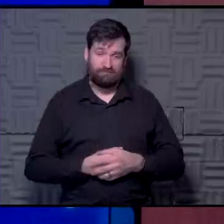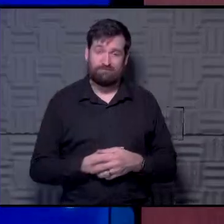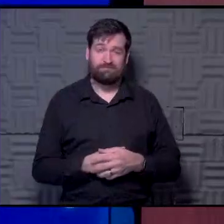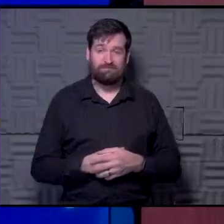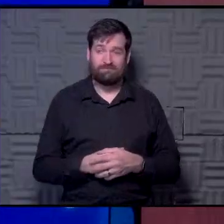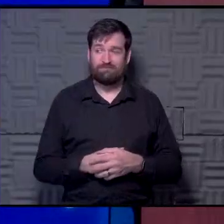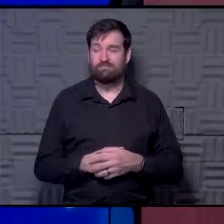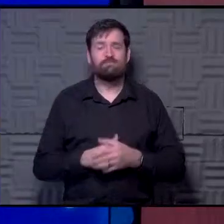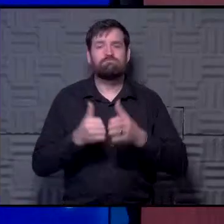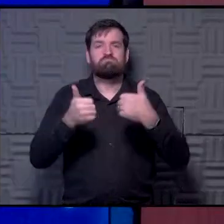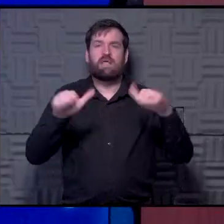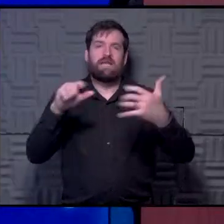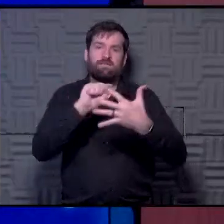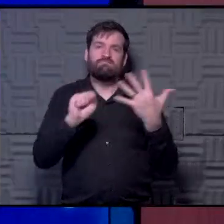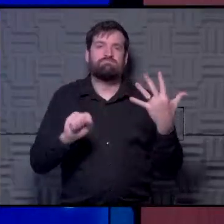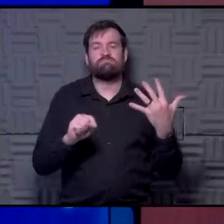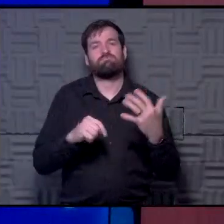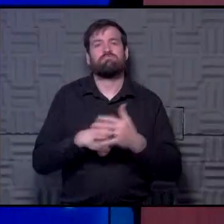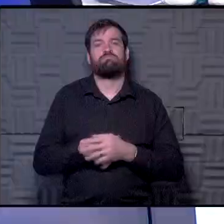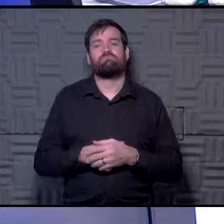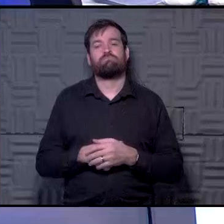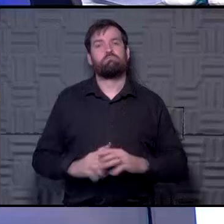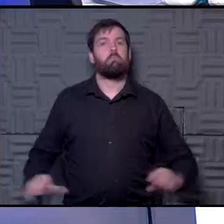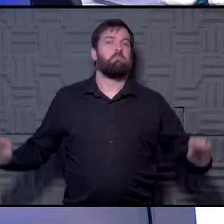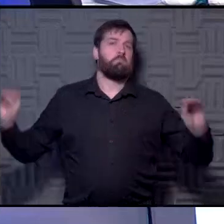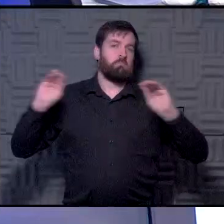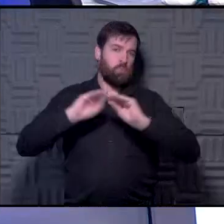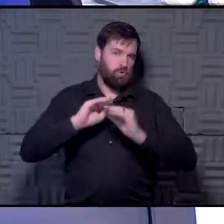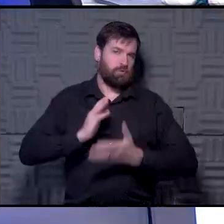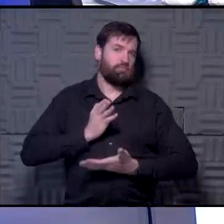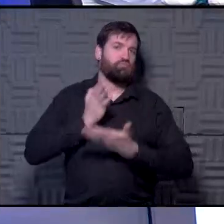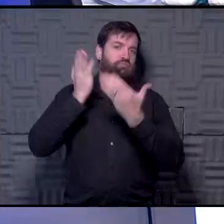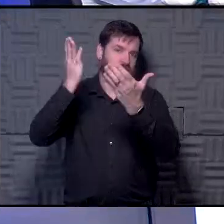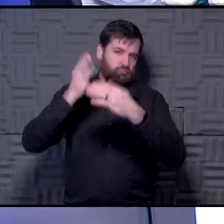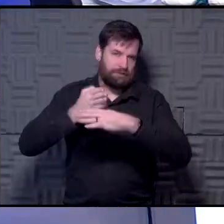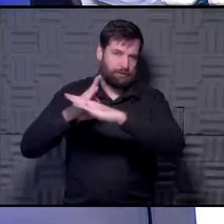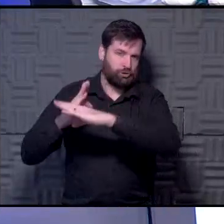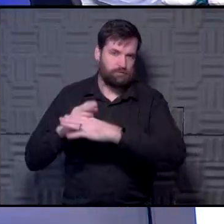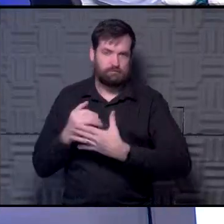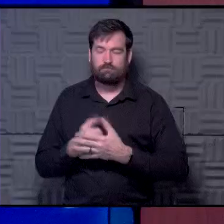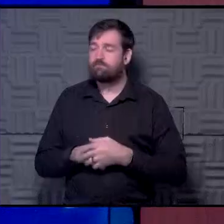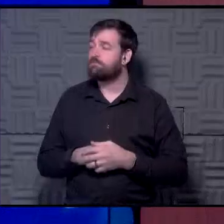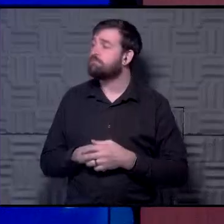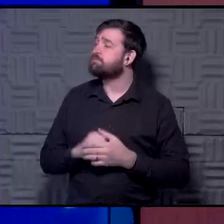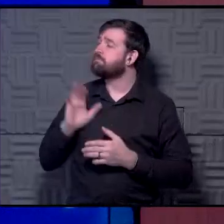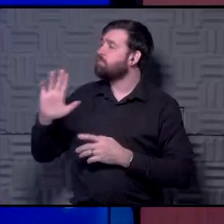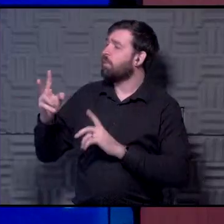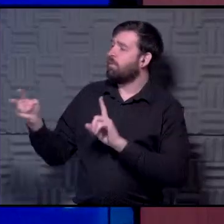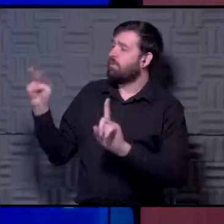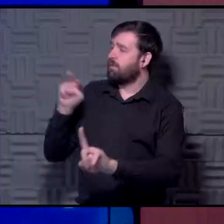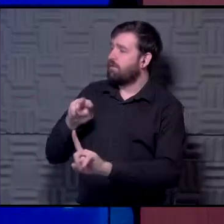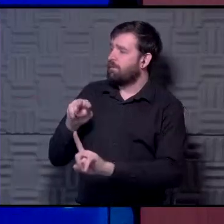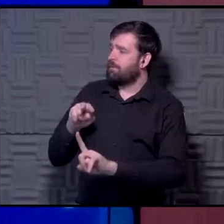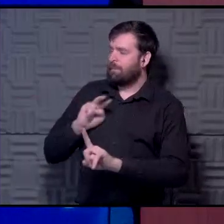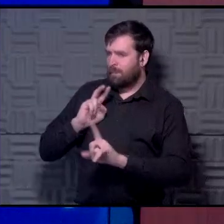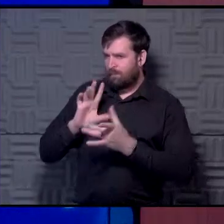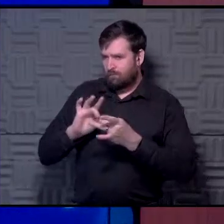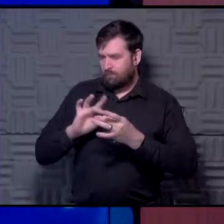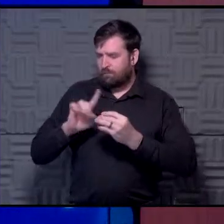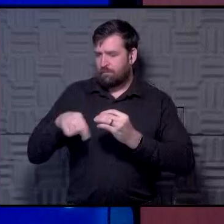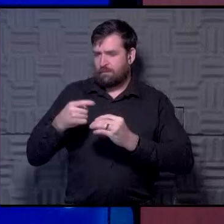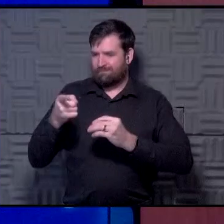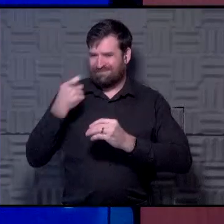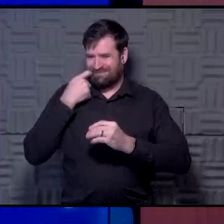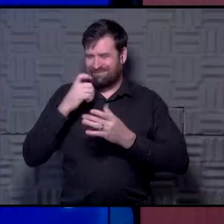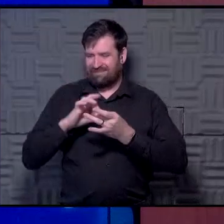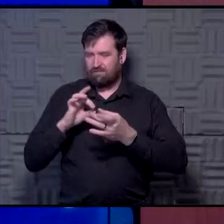So Look great. any of those, I think, is just going to offer more protection for you. And so from your standpoint, let's talk about something you just